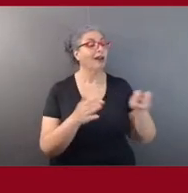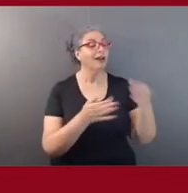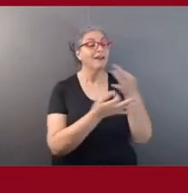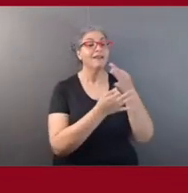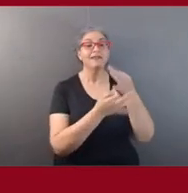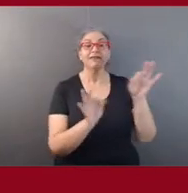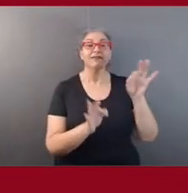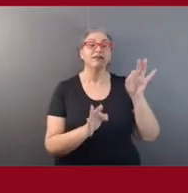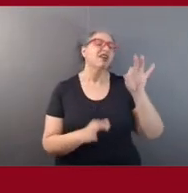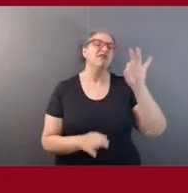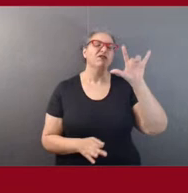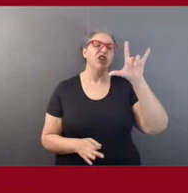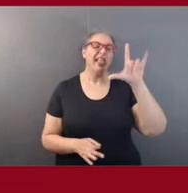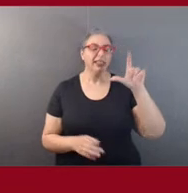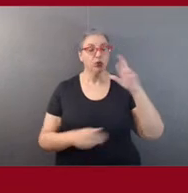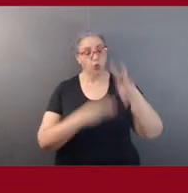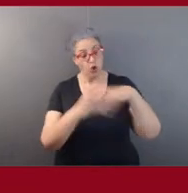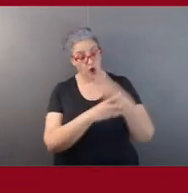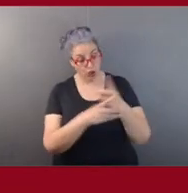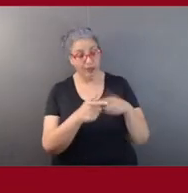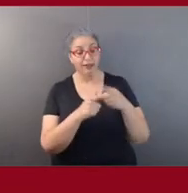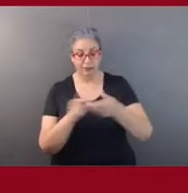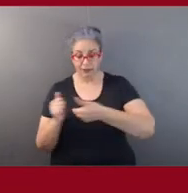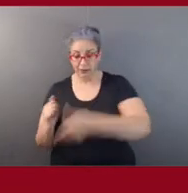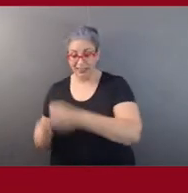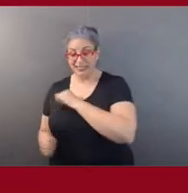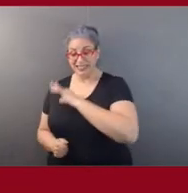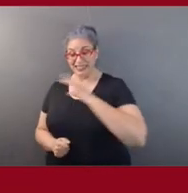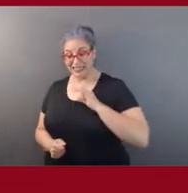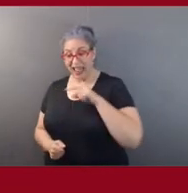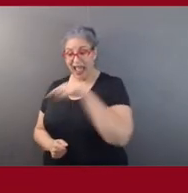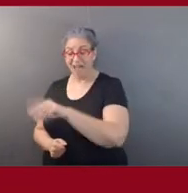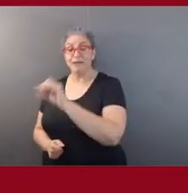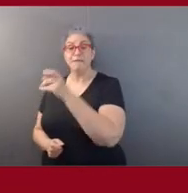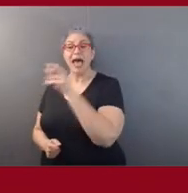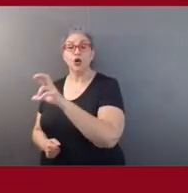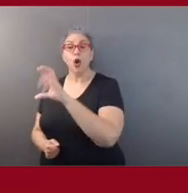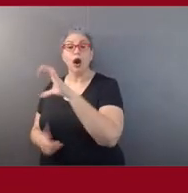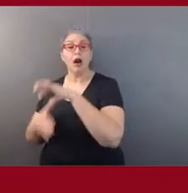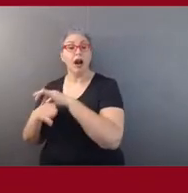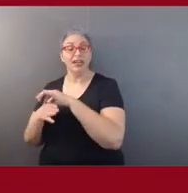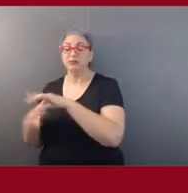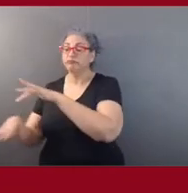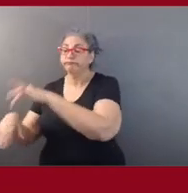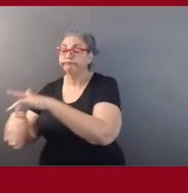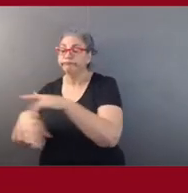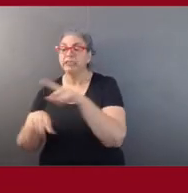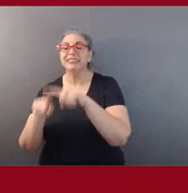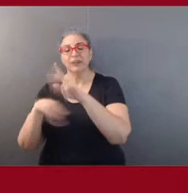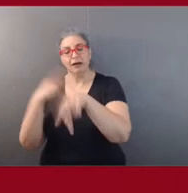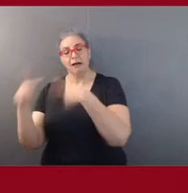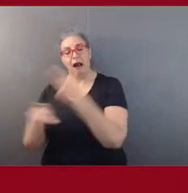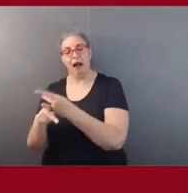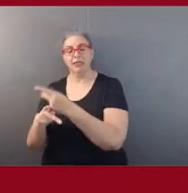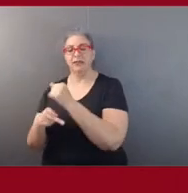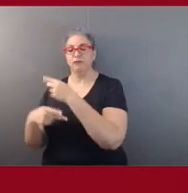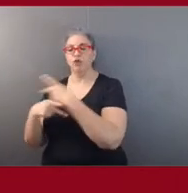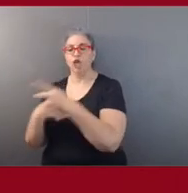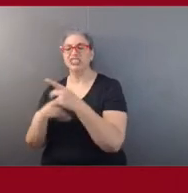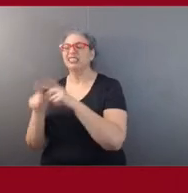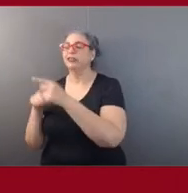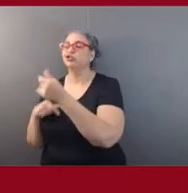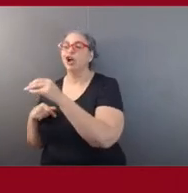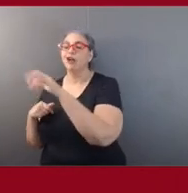world until I landed a staff position at Matador Content, which touched upon different genres of production, which I'd never really